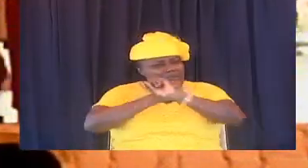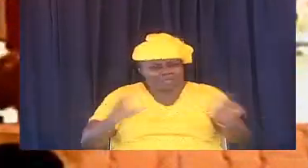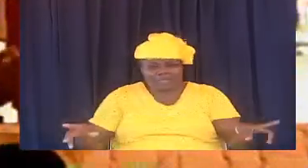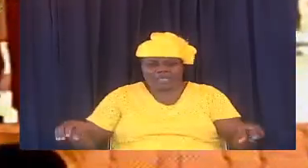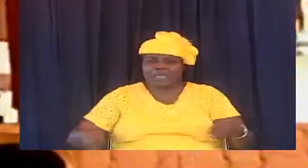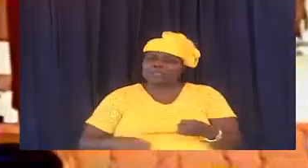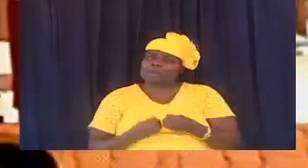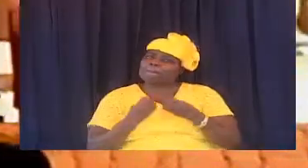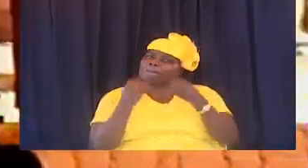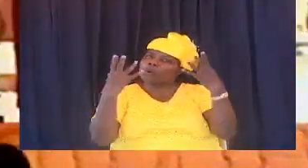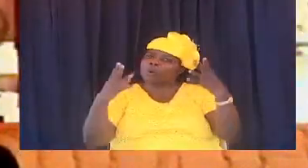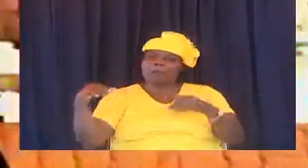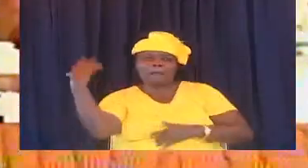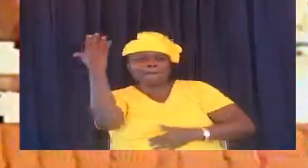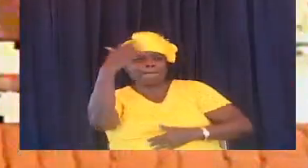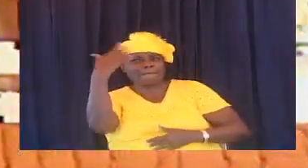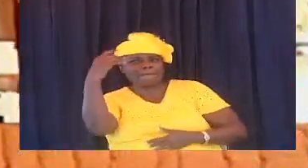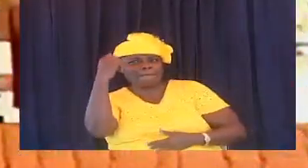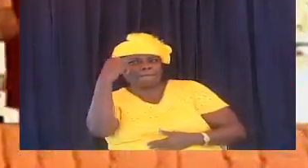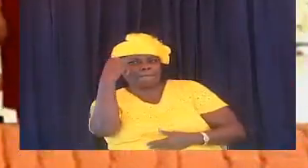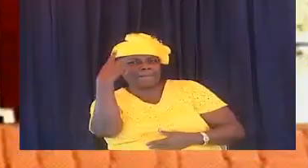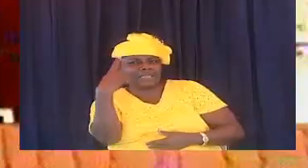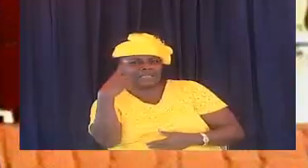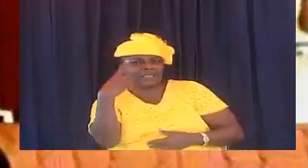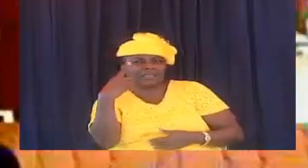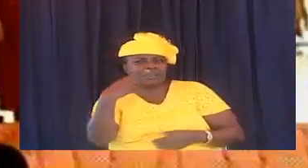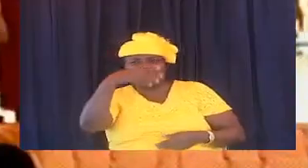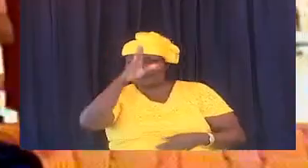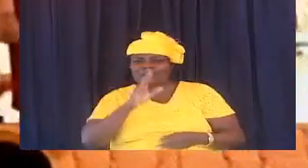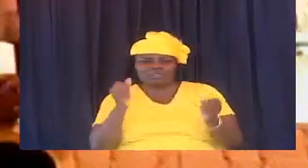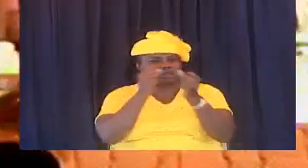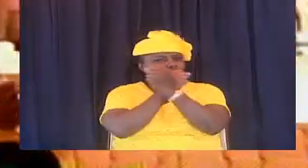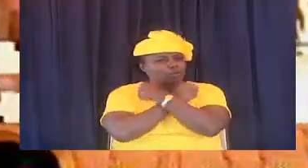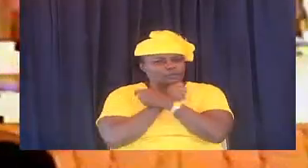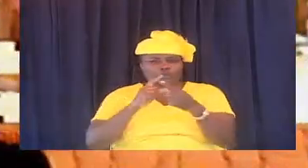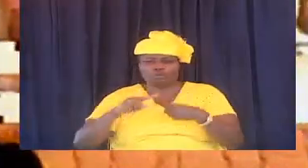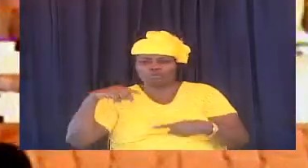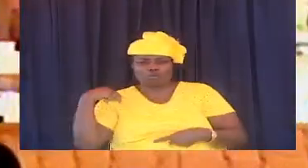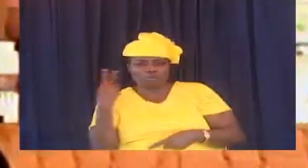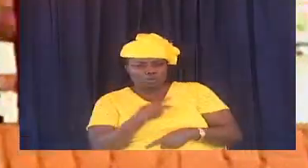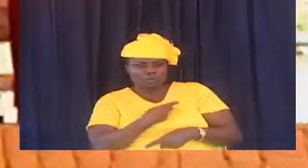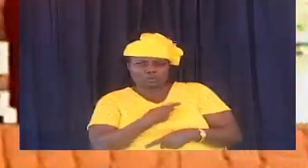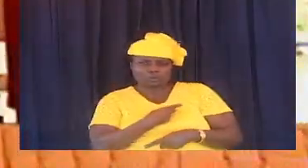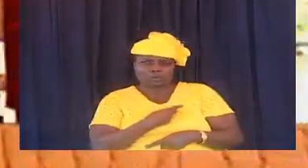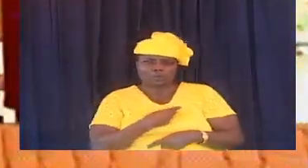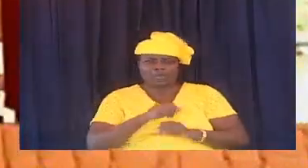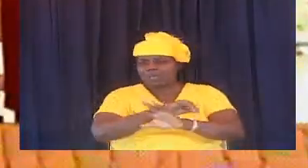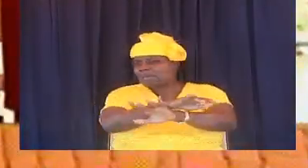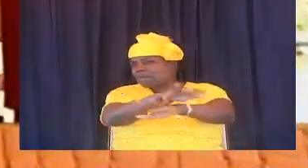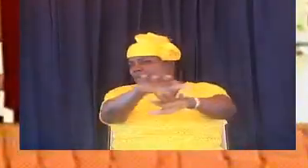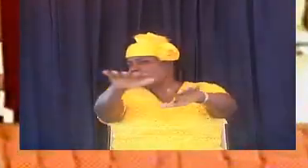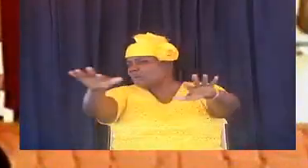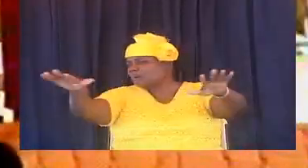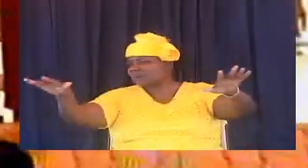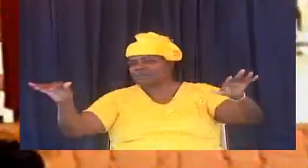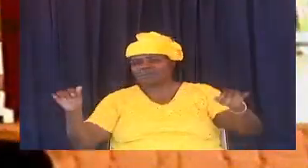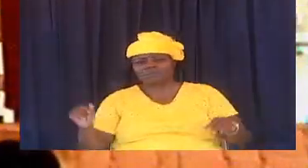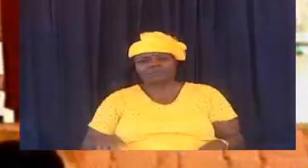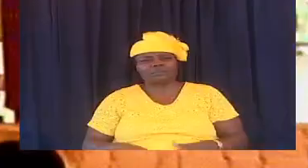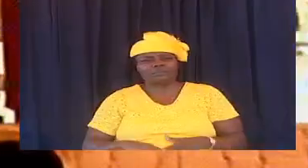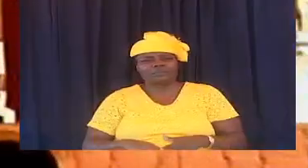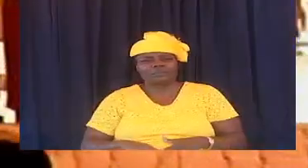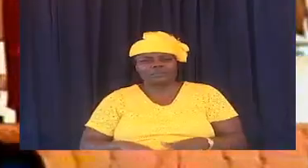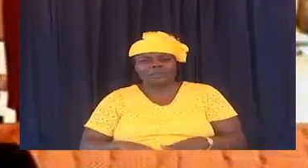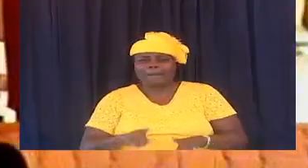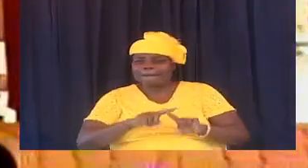more amazing more than the love that God has for each and every one of us. And we know even David has had his trials in the Bible, but